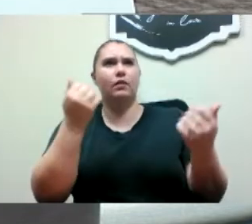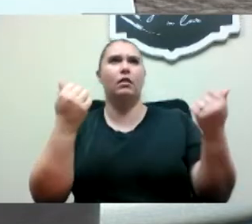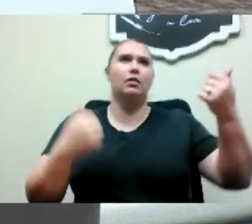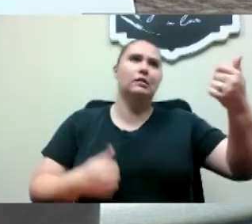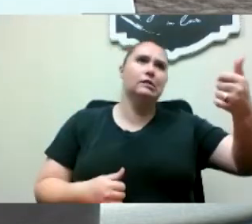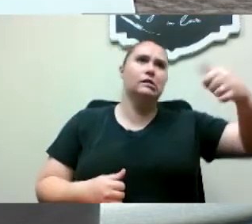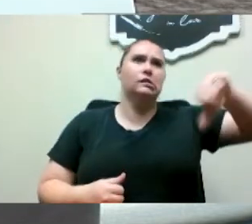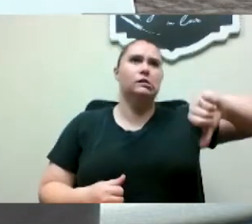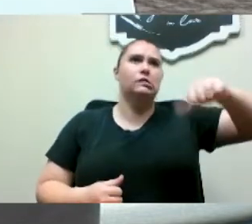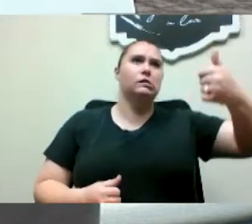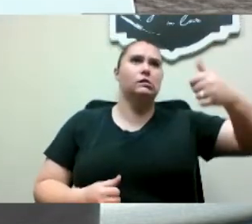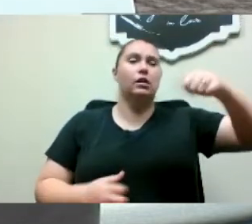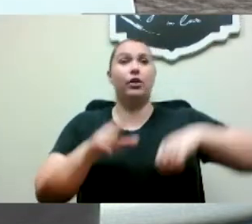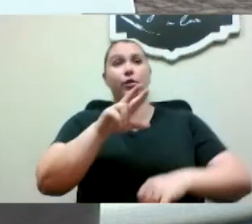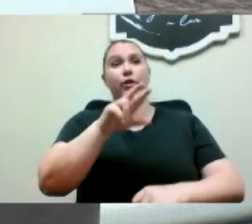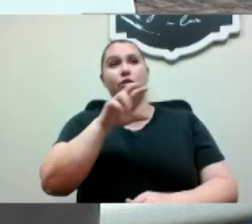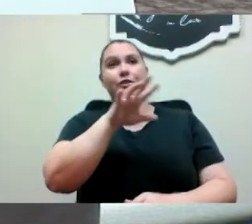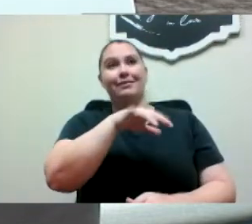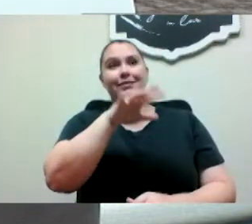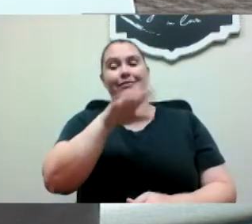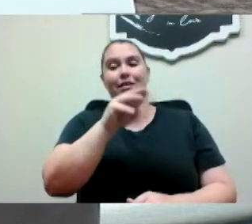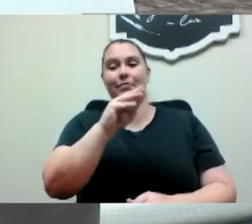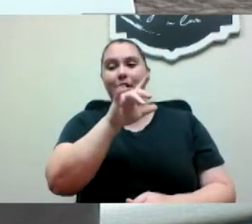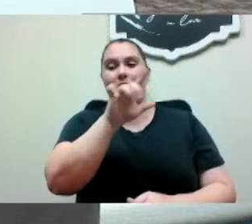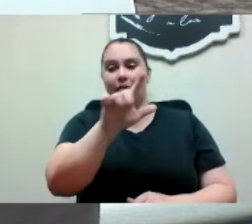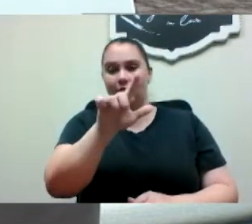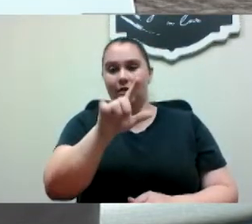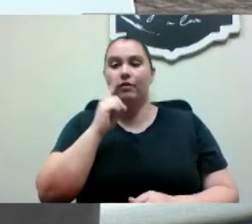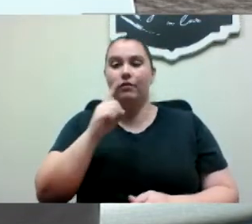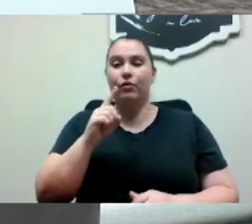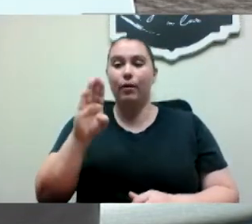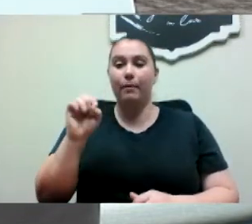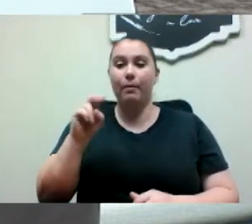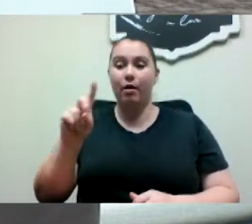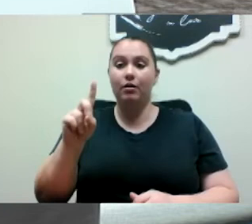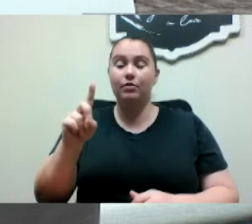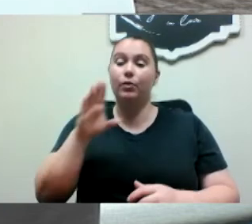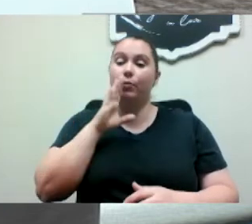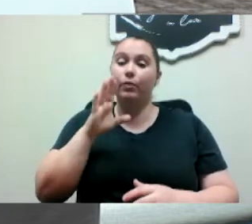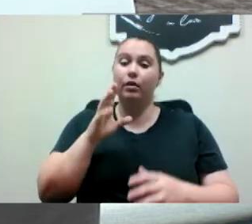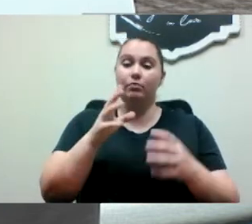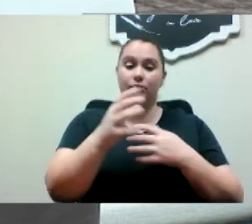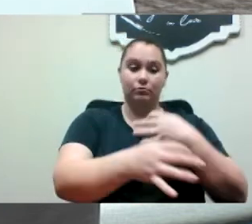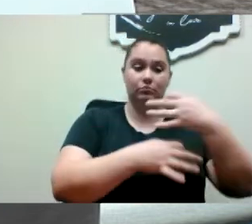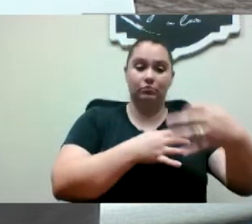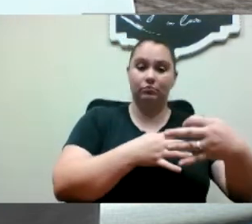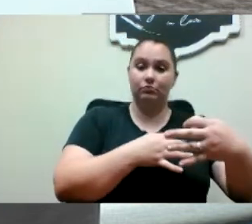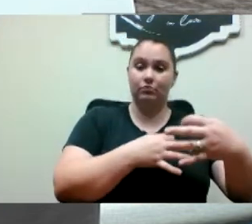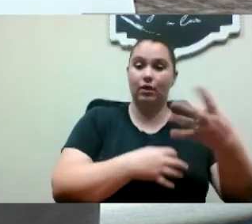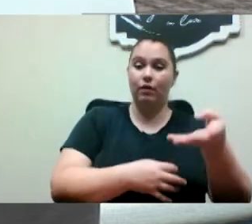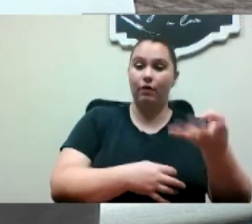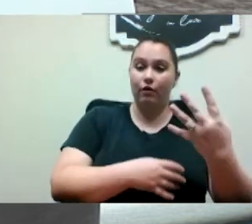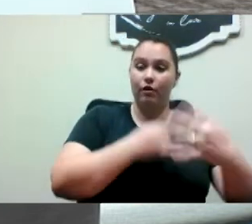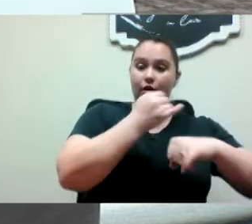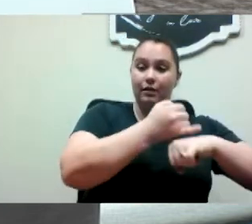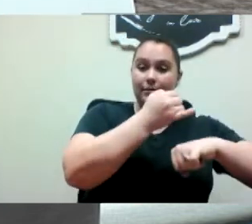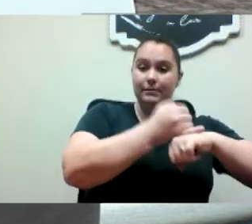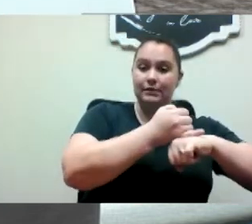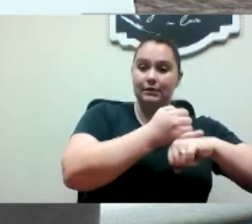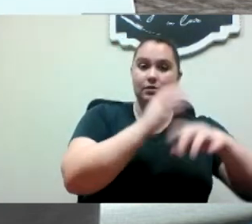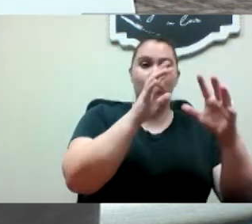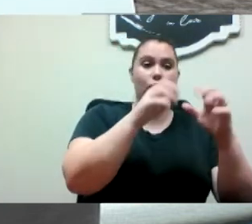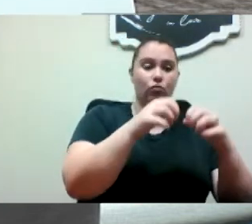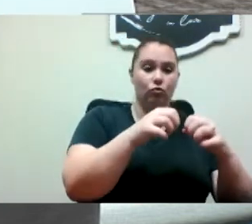issue $355 million in bonds to replace 4 schools with new facilities in the same locations